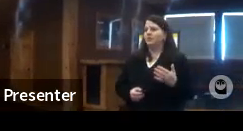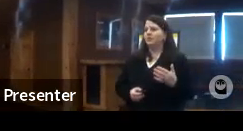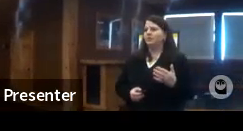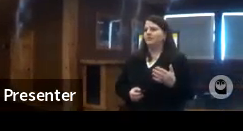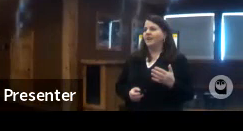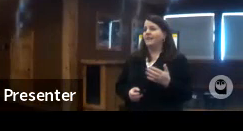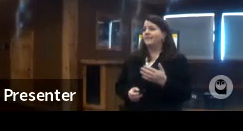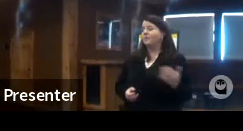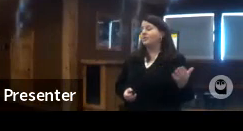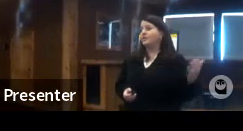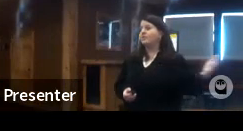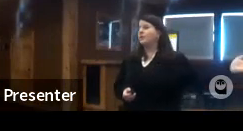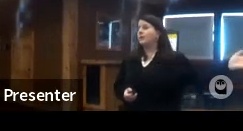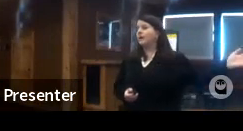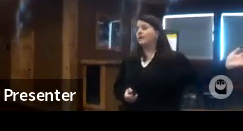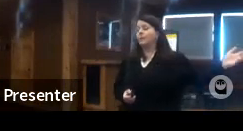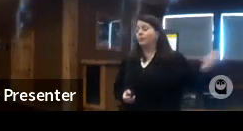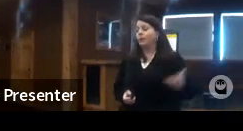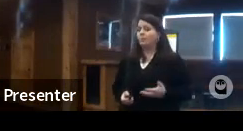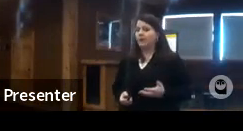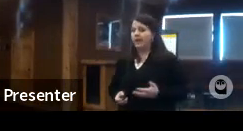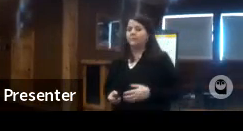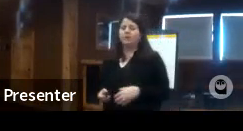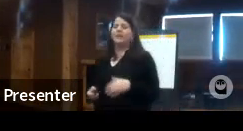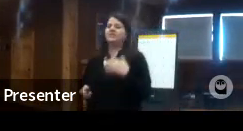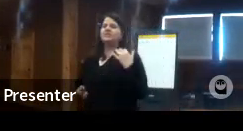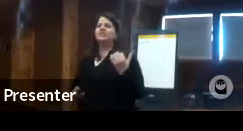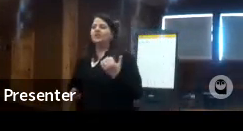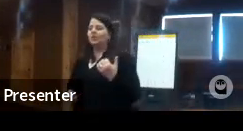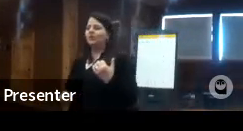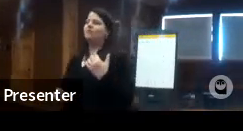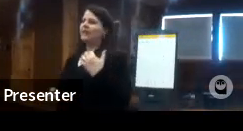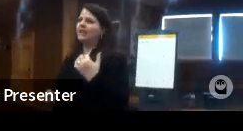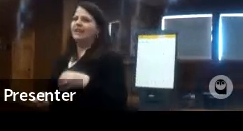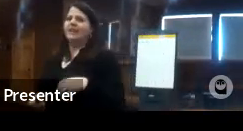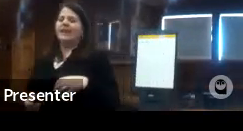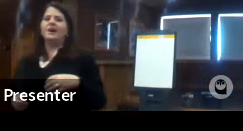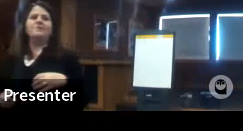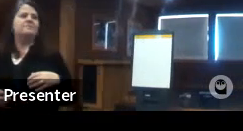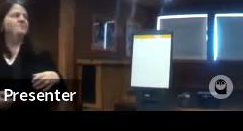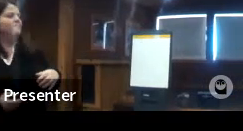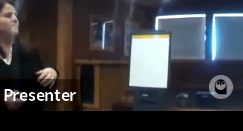the threshold. Right? So if she could be an expert, we can be an expert. And it's just, it's a good, funny